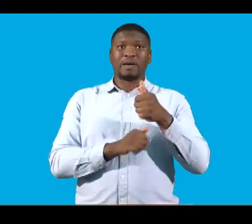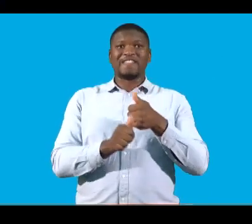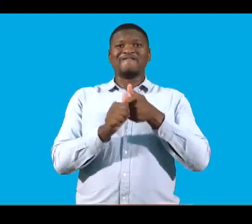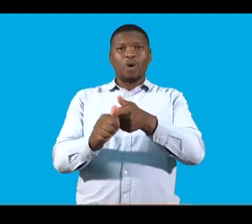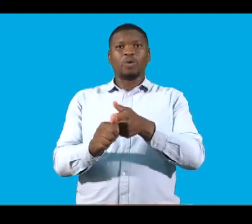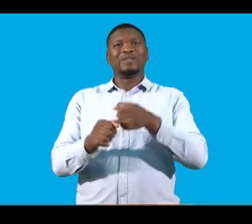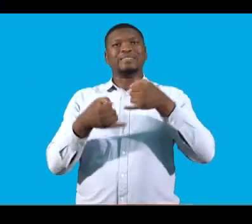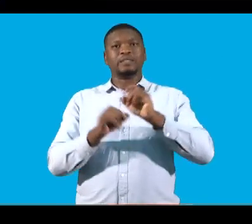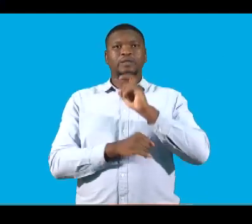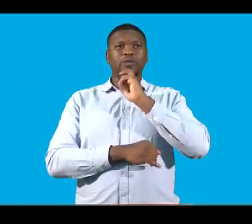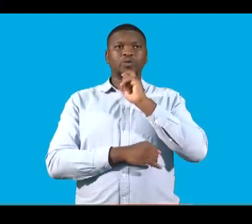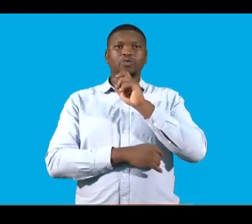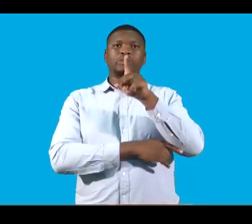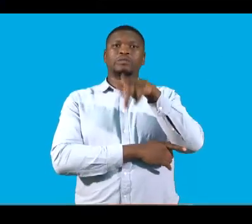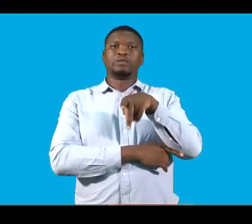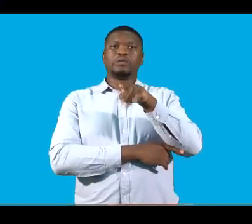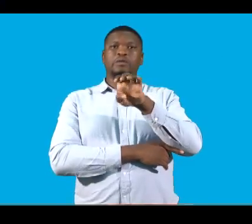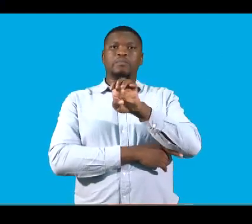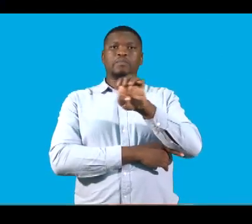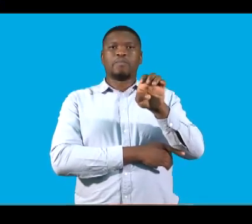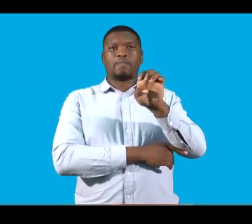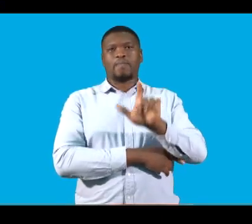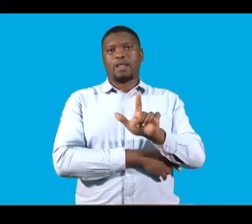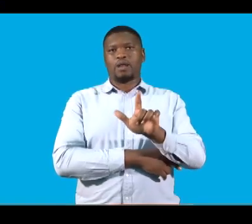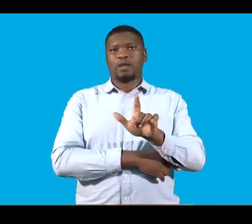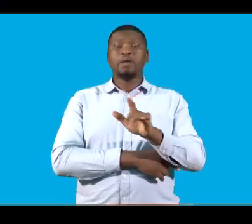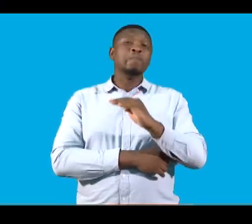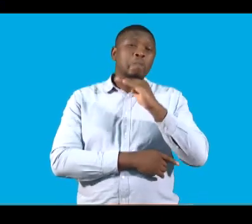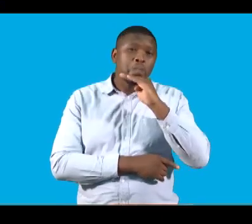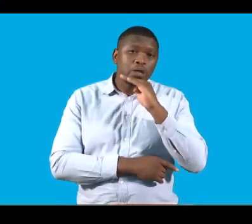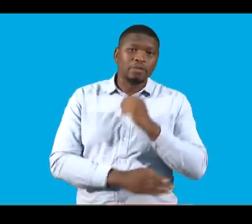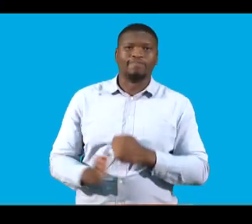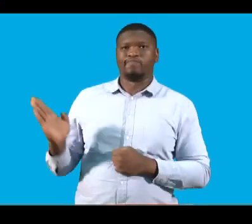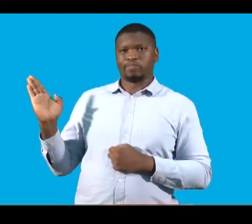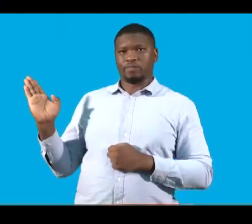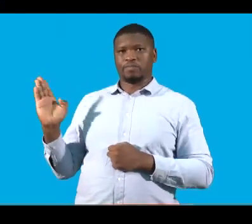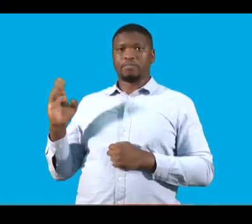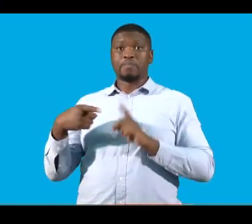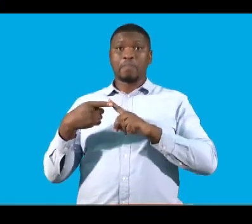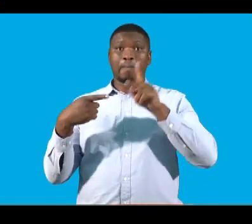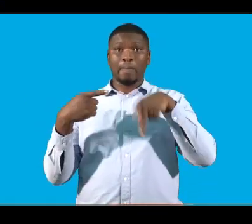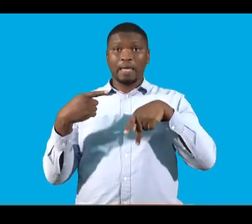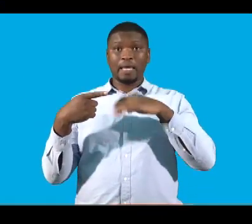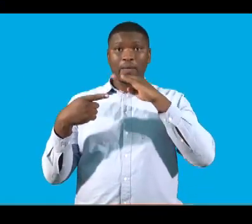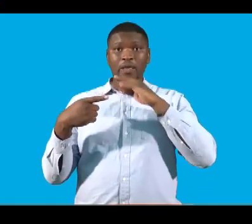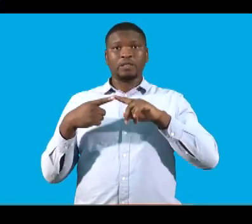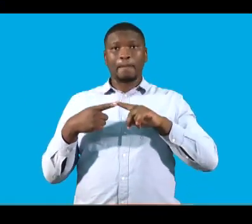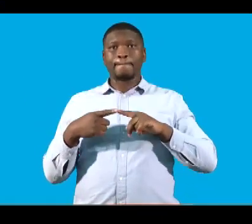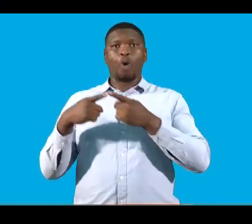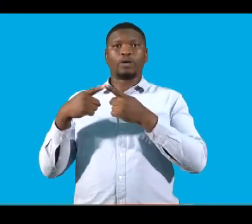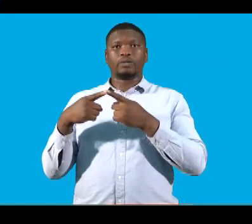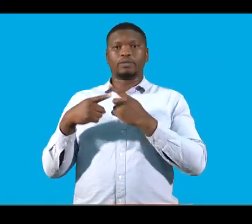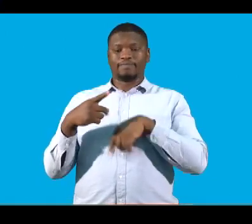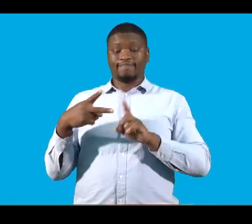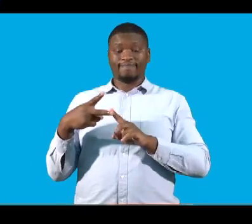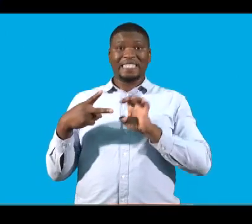we are going to use PEEL. PEEL stands for point. So you are stating your point. Then